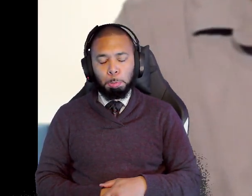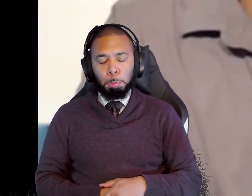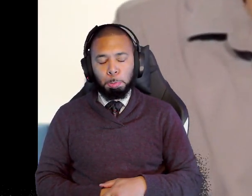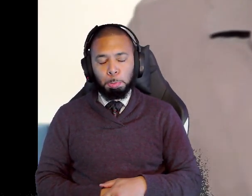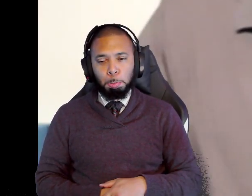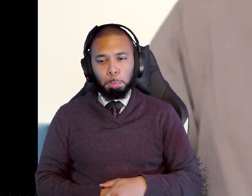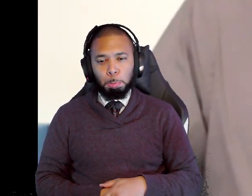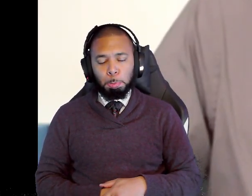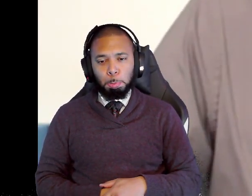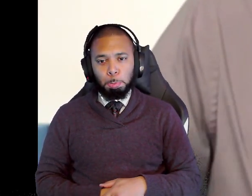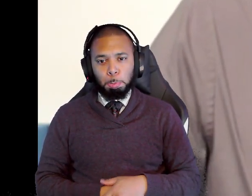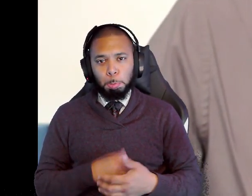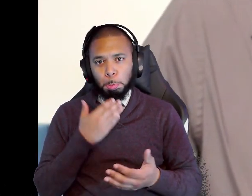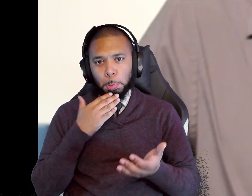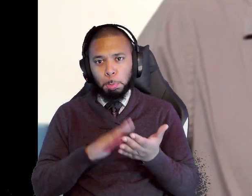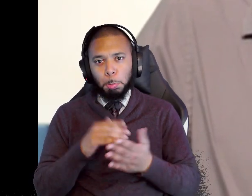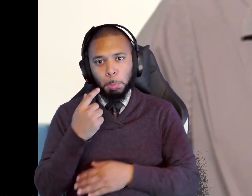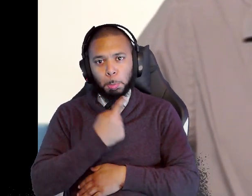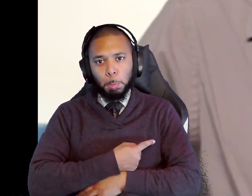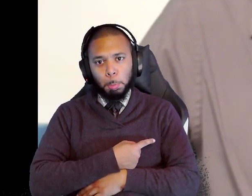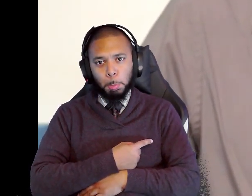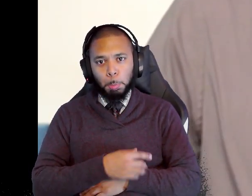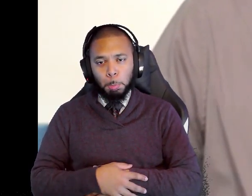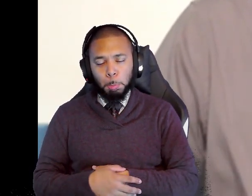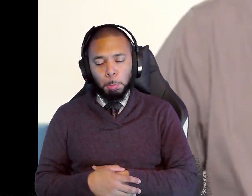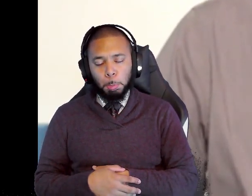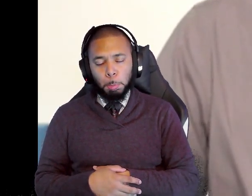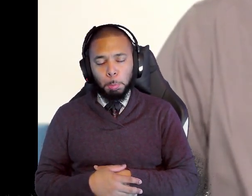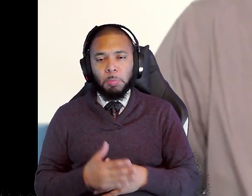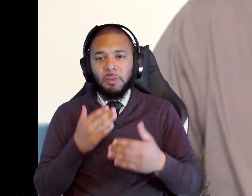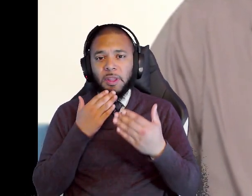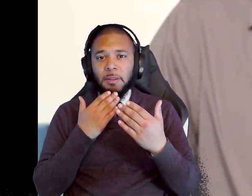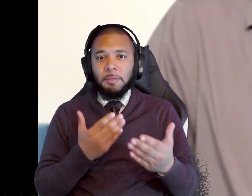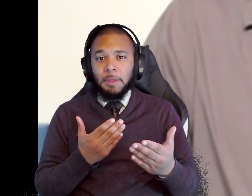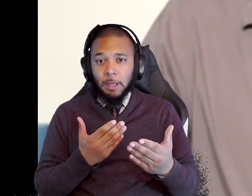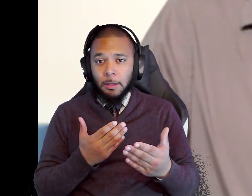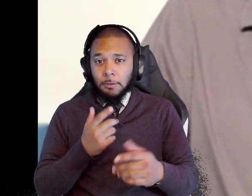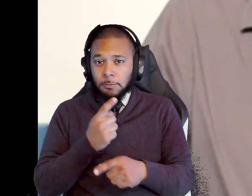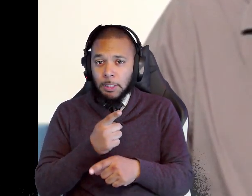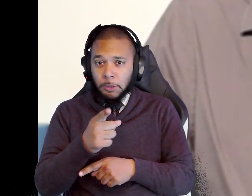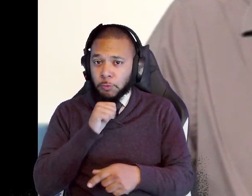and oh we had a bad day thank goodness you're not going to do that